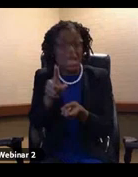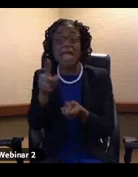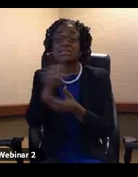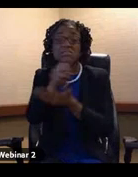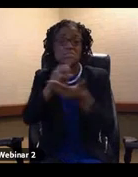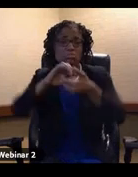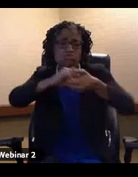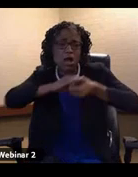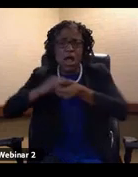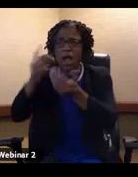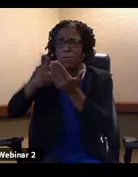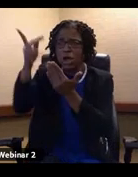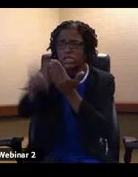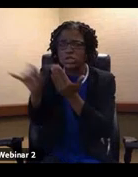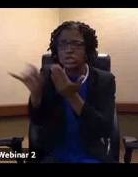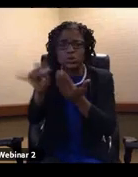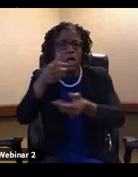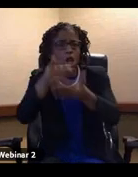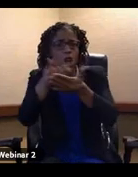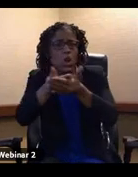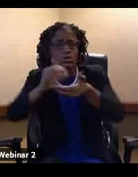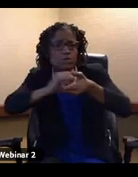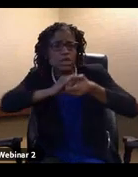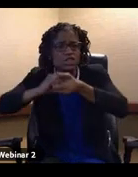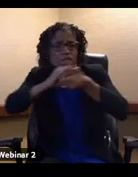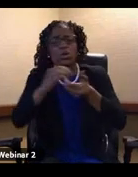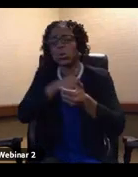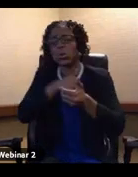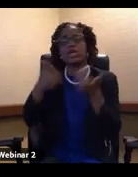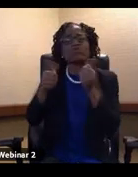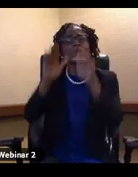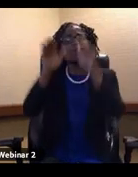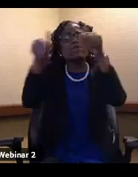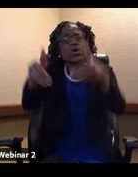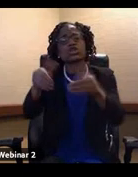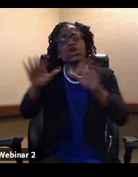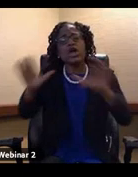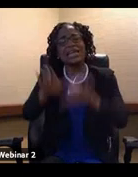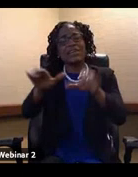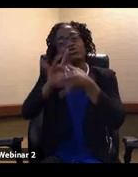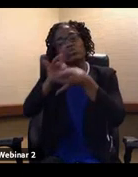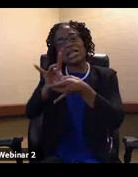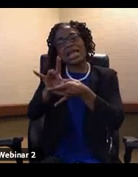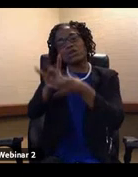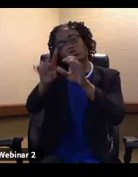close partnerships with an experienced victim service provider and focus on activities relating to starting those services.